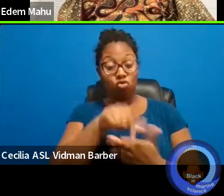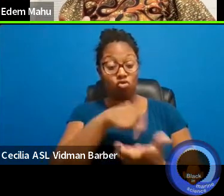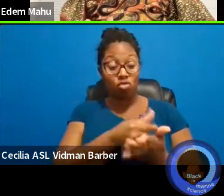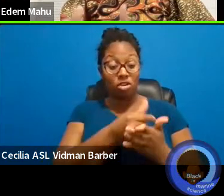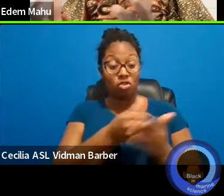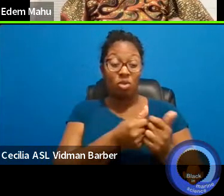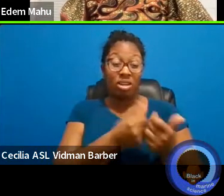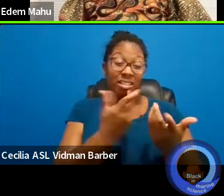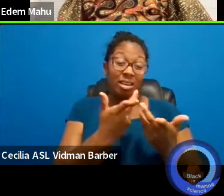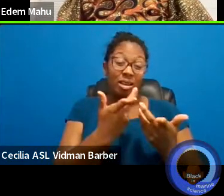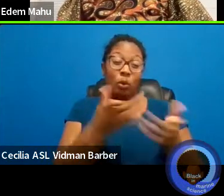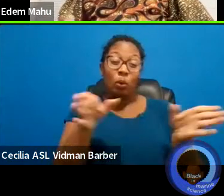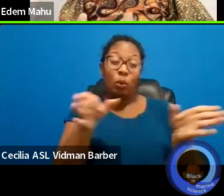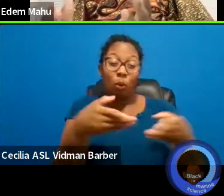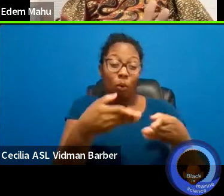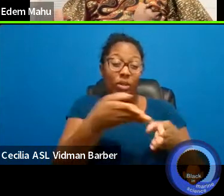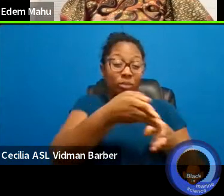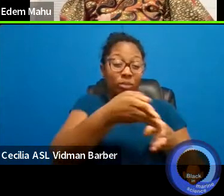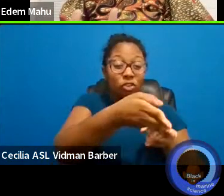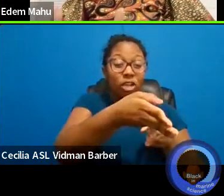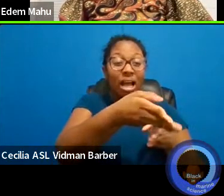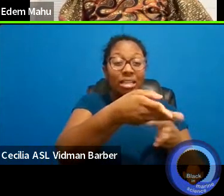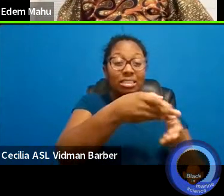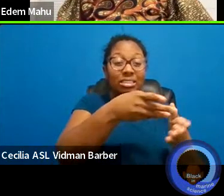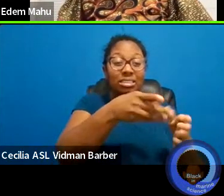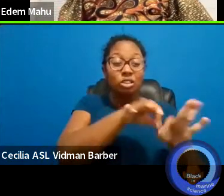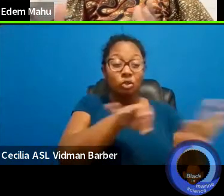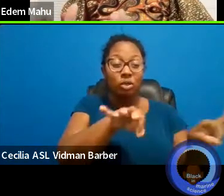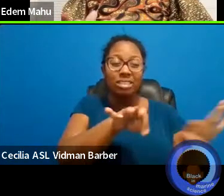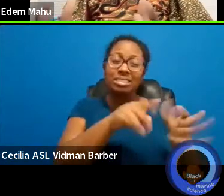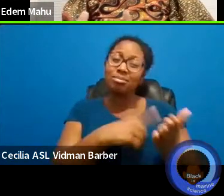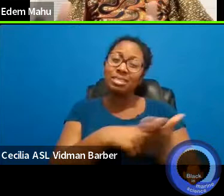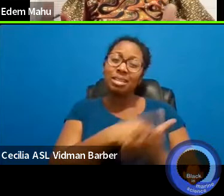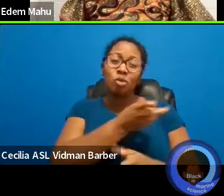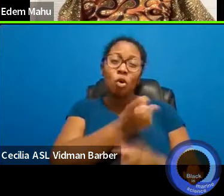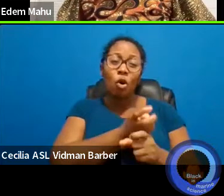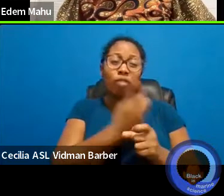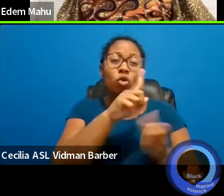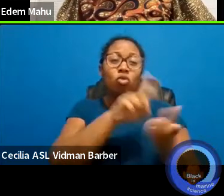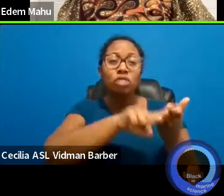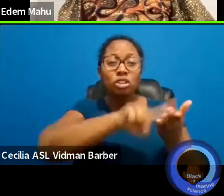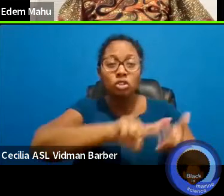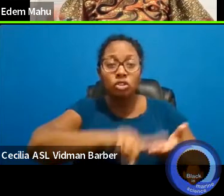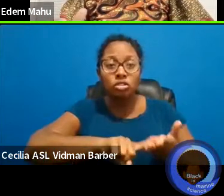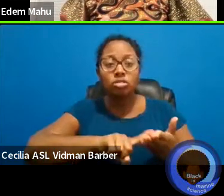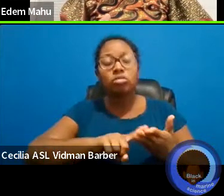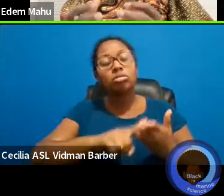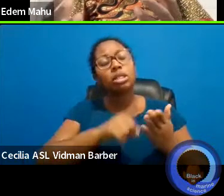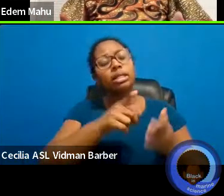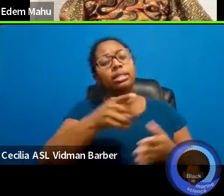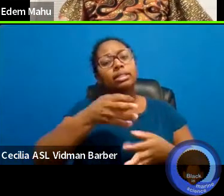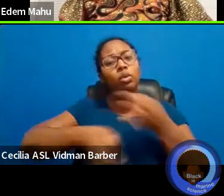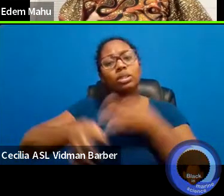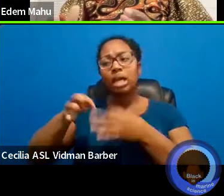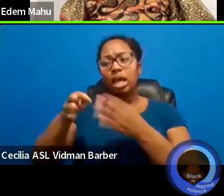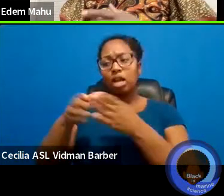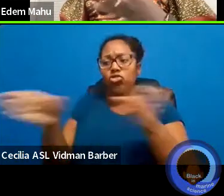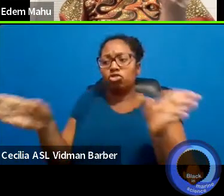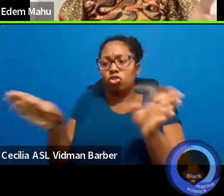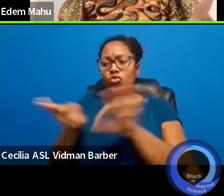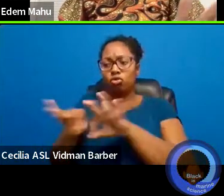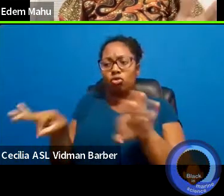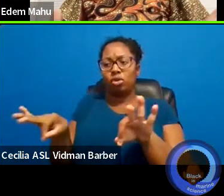degree, sometimes it's very difficult to even do research. But with a very general degree, it is possible